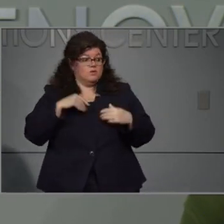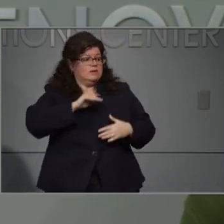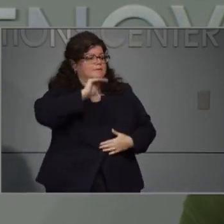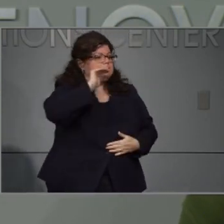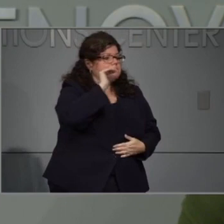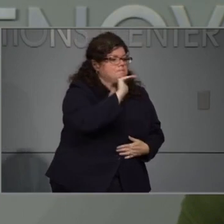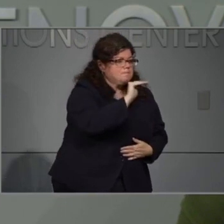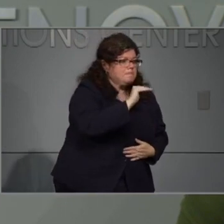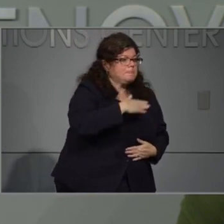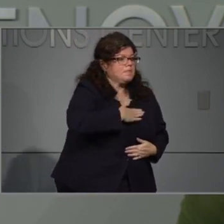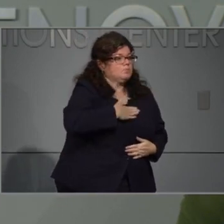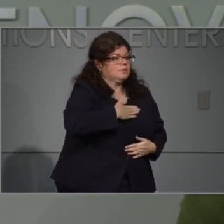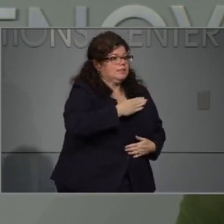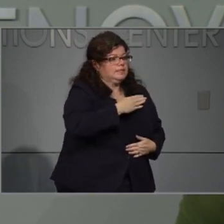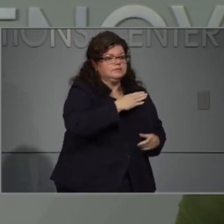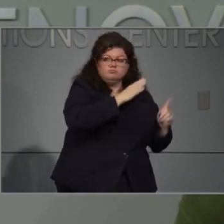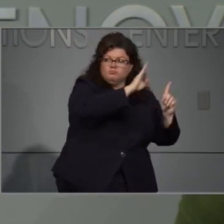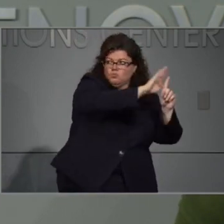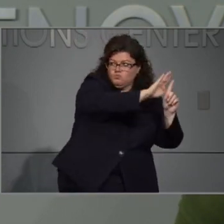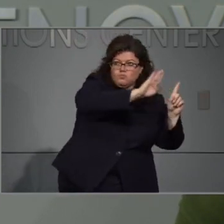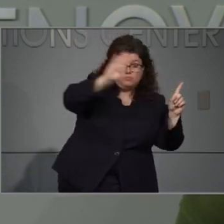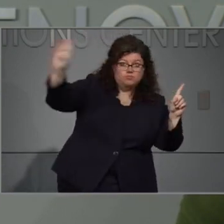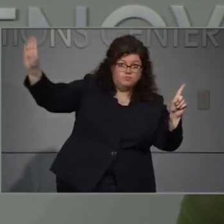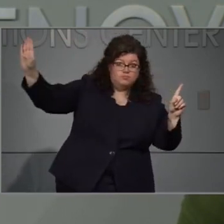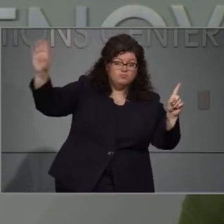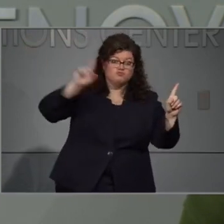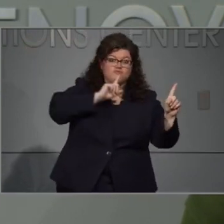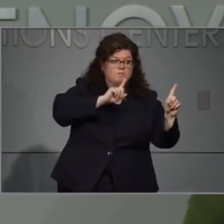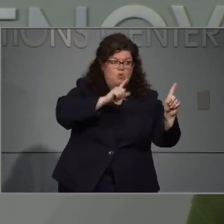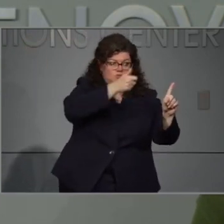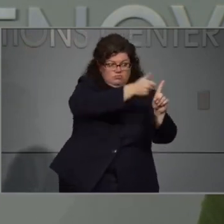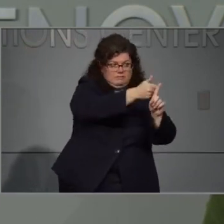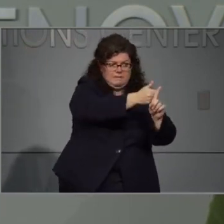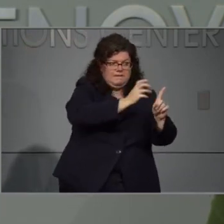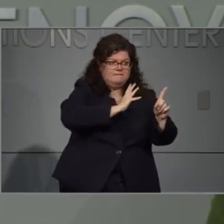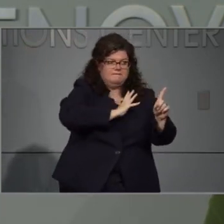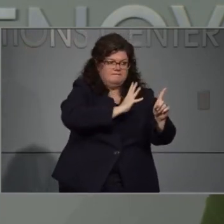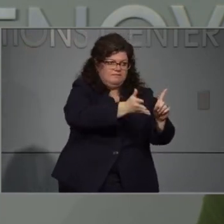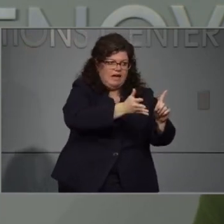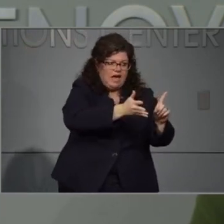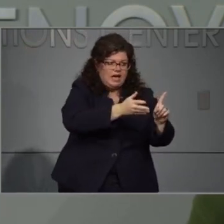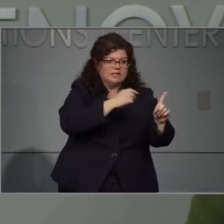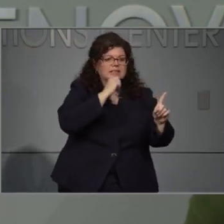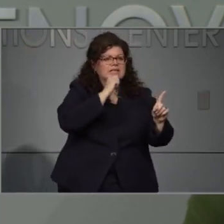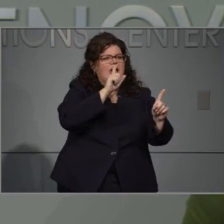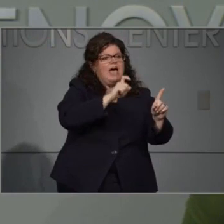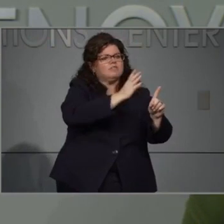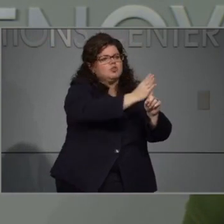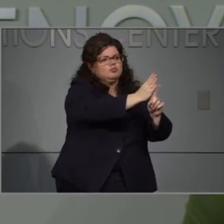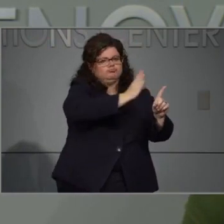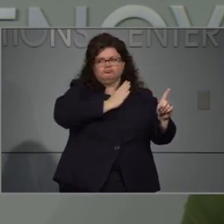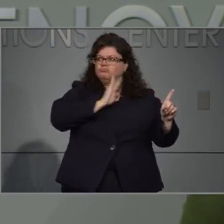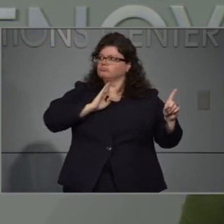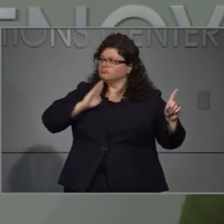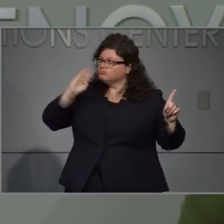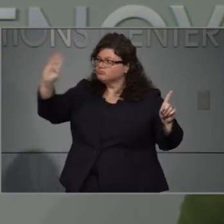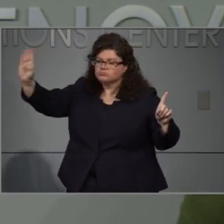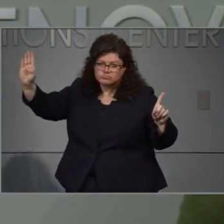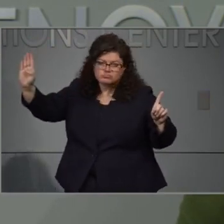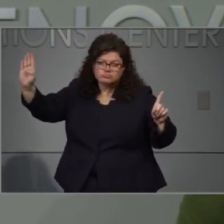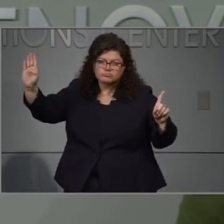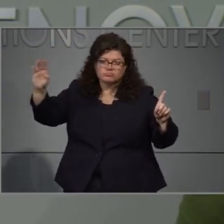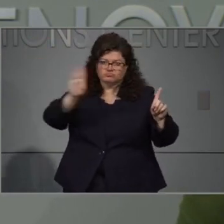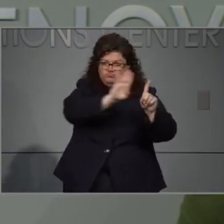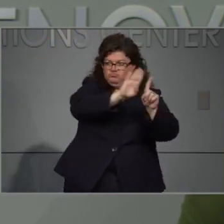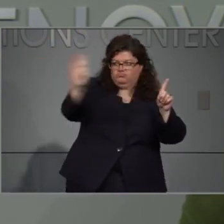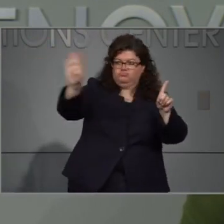the direct reporting to the federal government on their own, and so not come through the state to do that reporting. So, but it